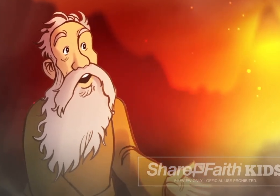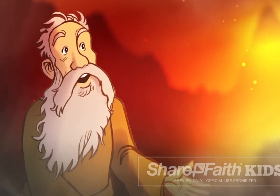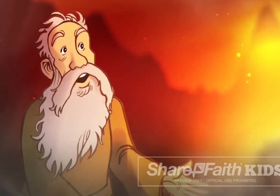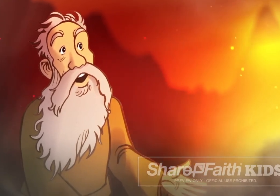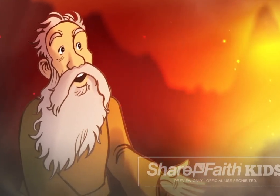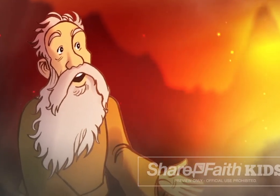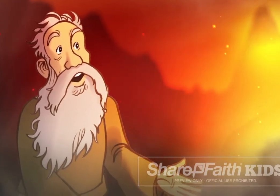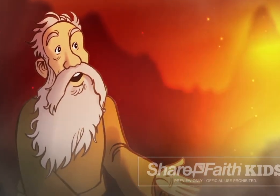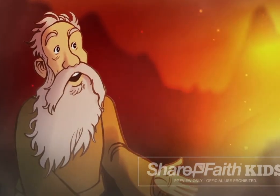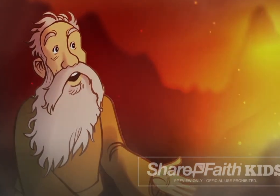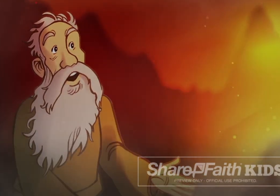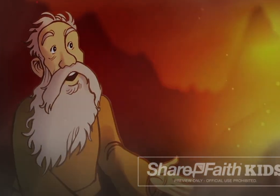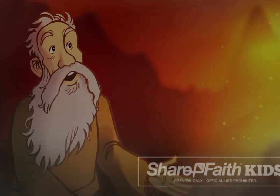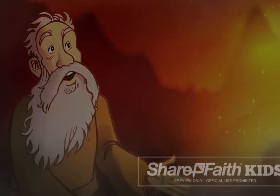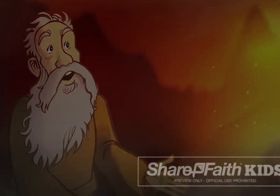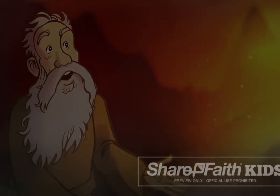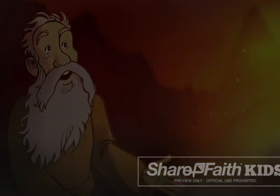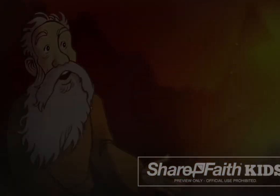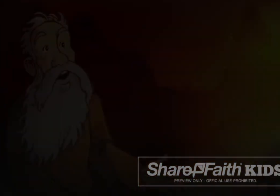that."